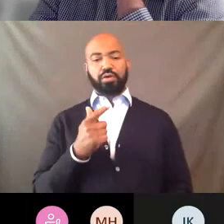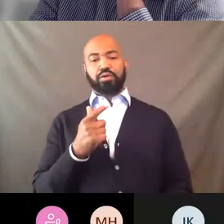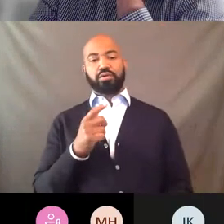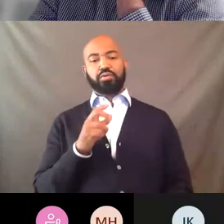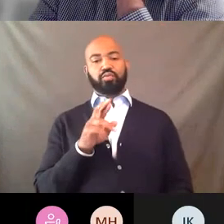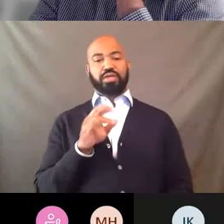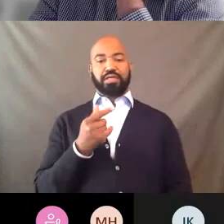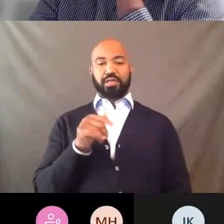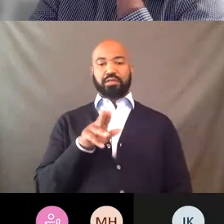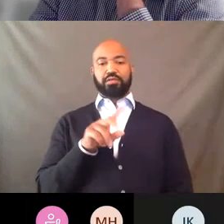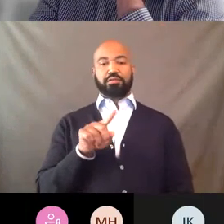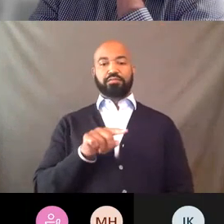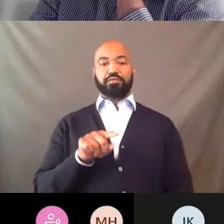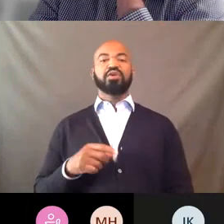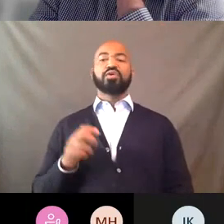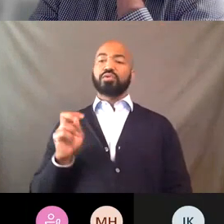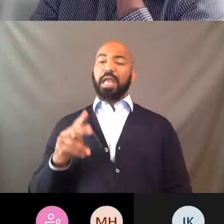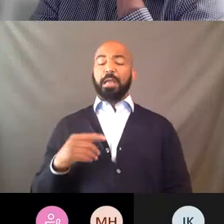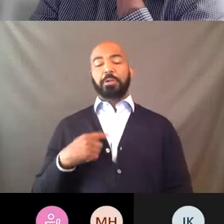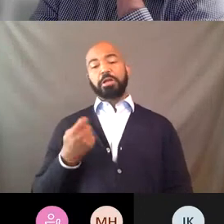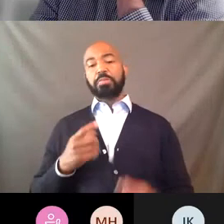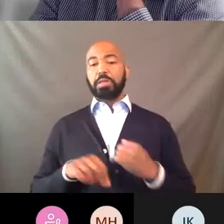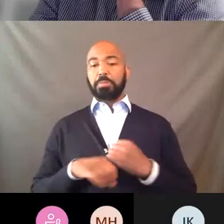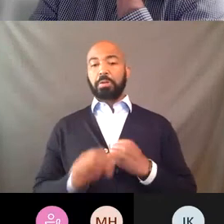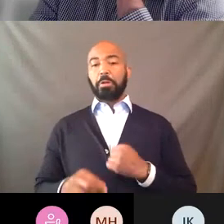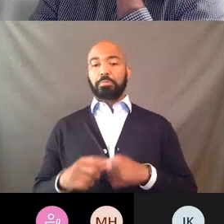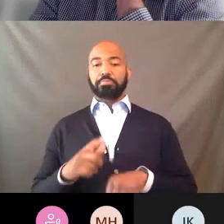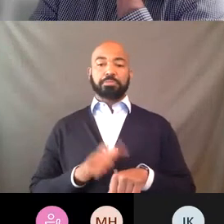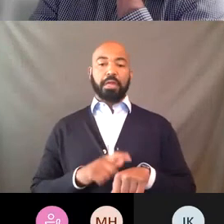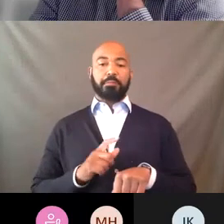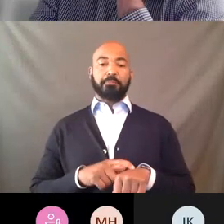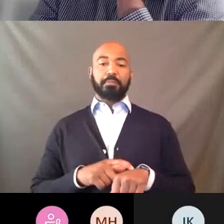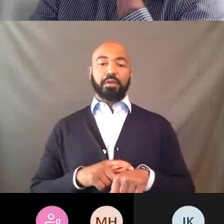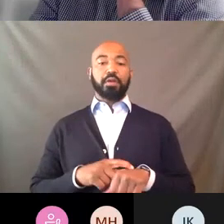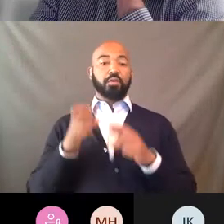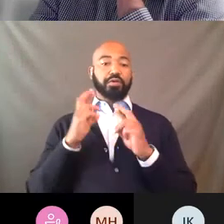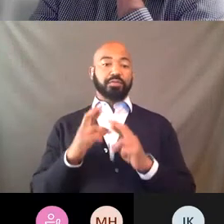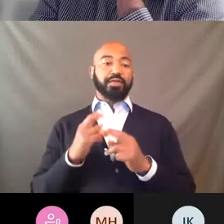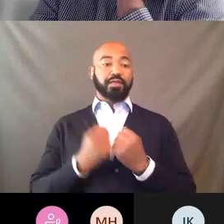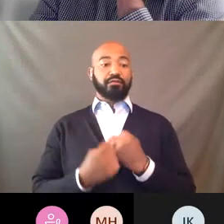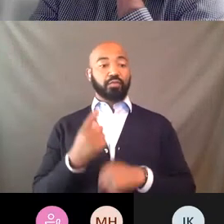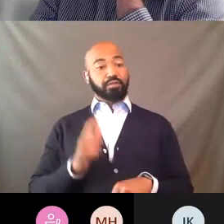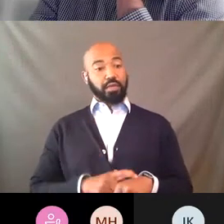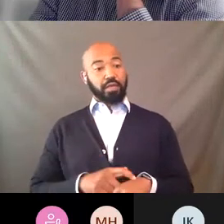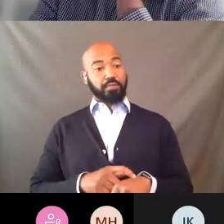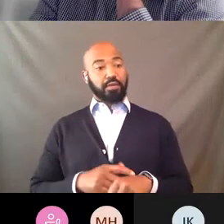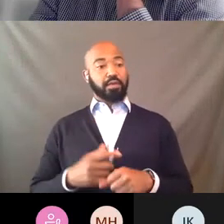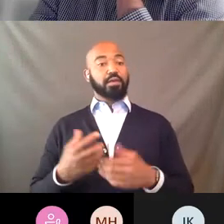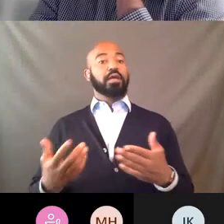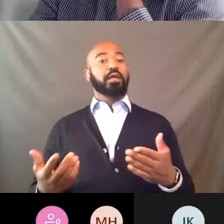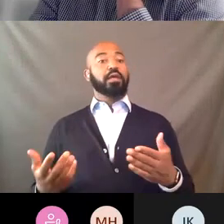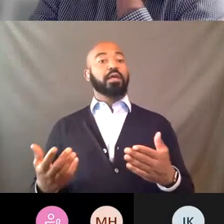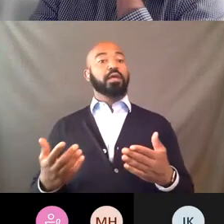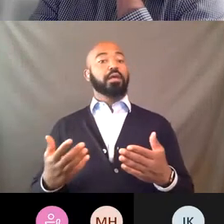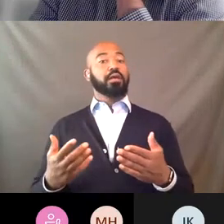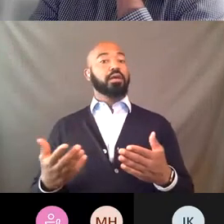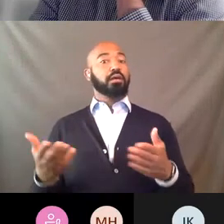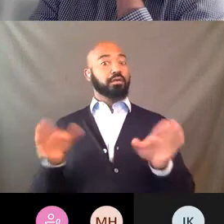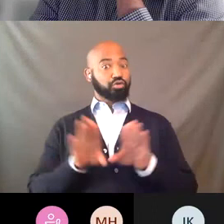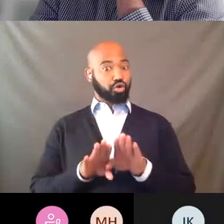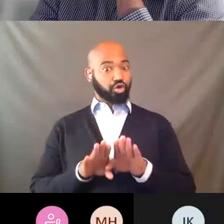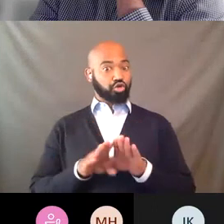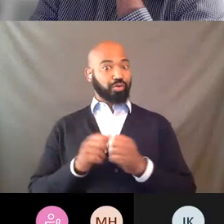Well, we're a little bit over time. I would like to respect everyone's time and call for an adjournment with